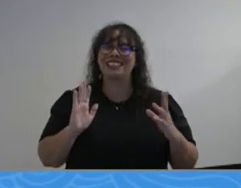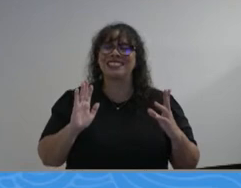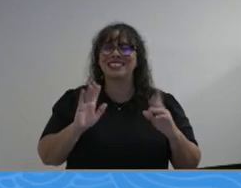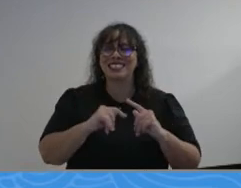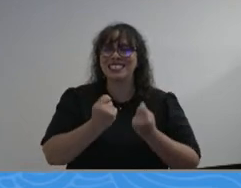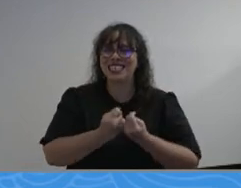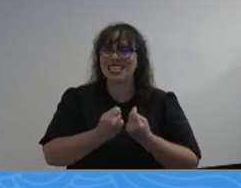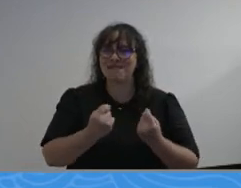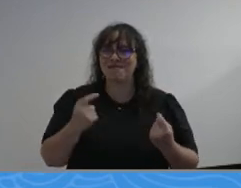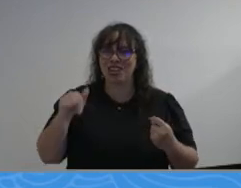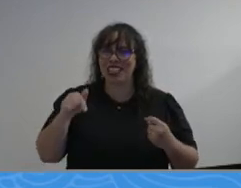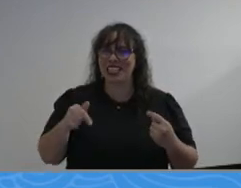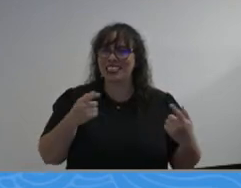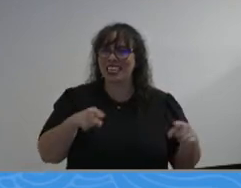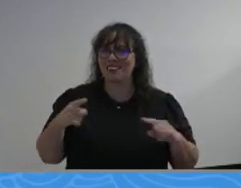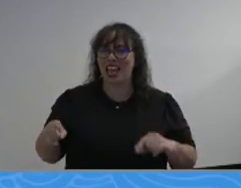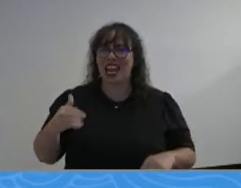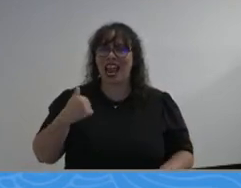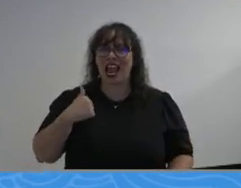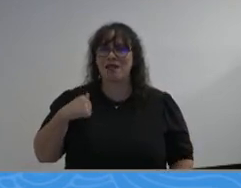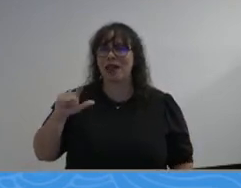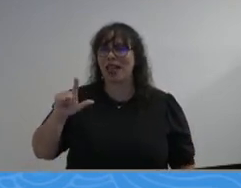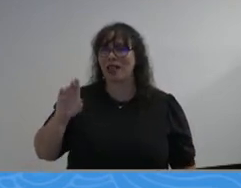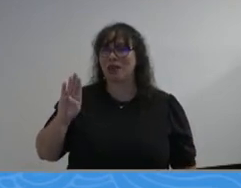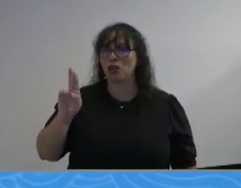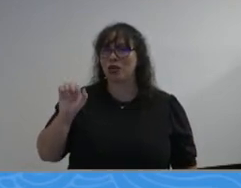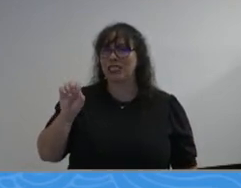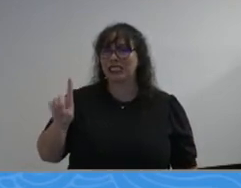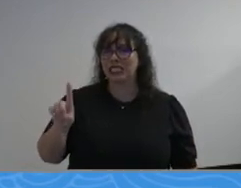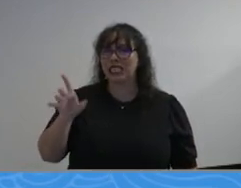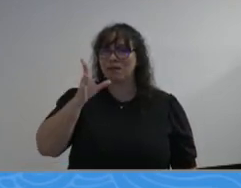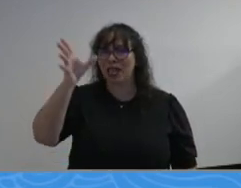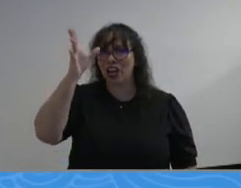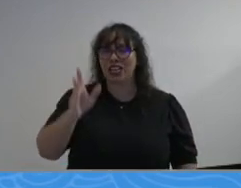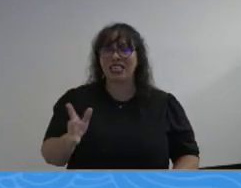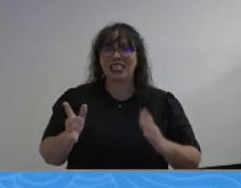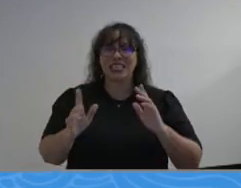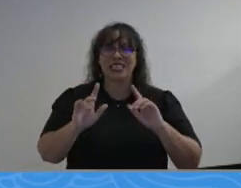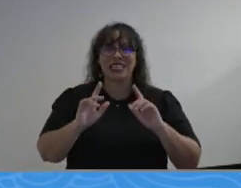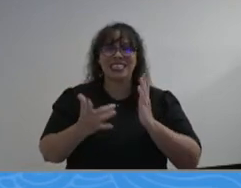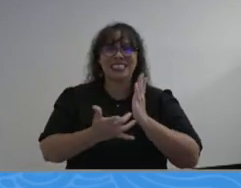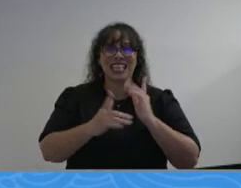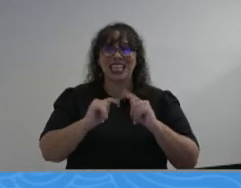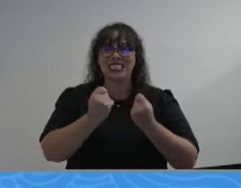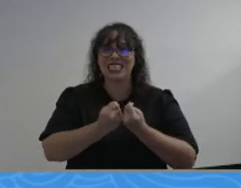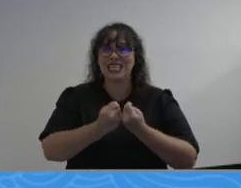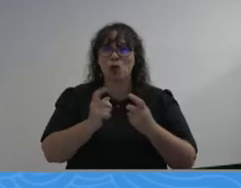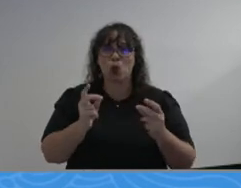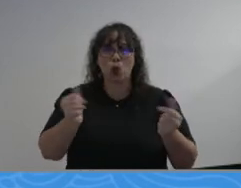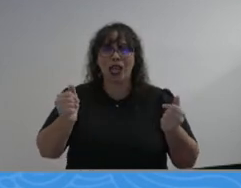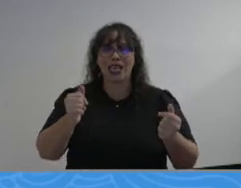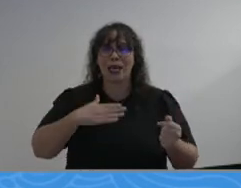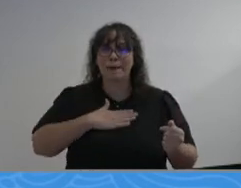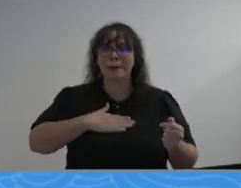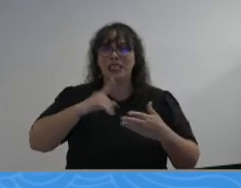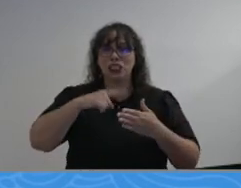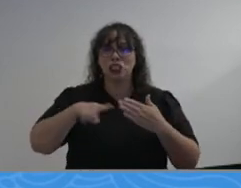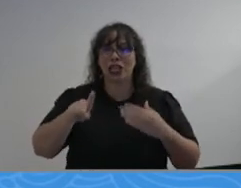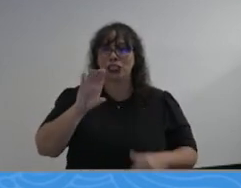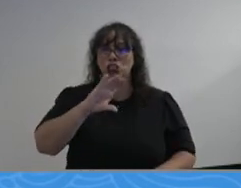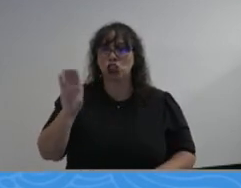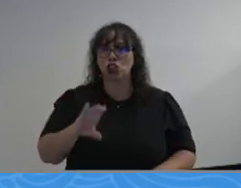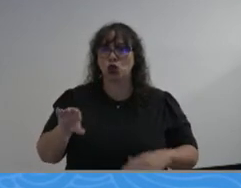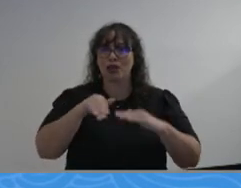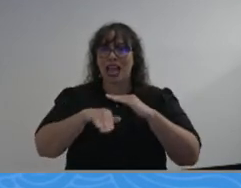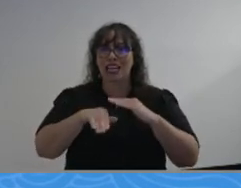for this event. I am a LBUSD parent, but I just want to tech team real quick. Please check our Zoom